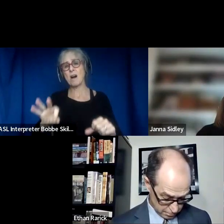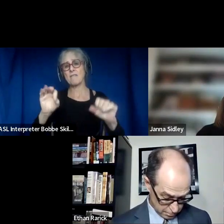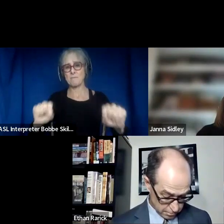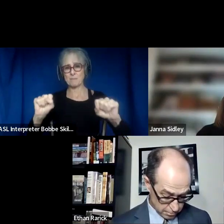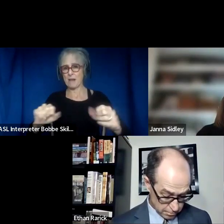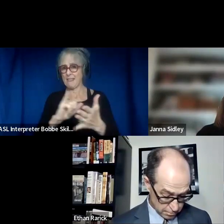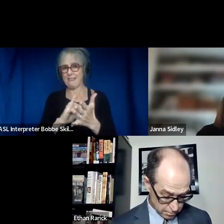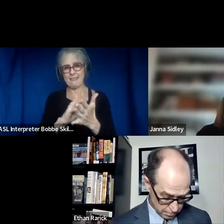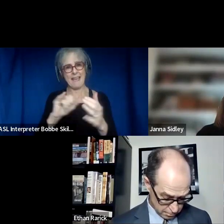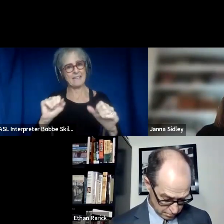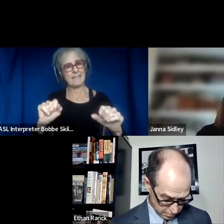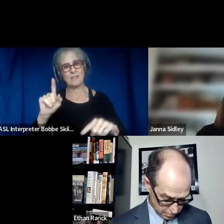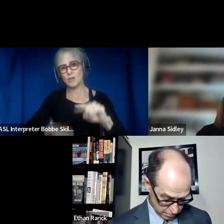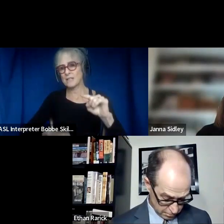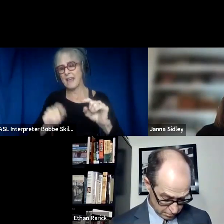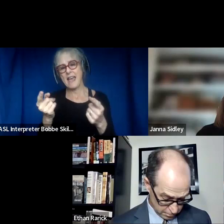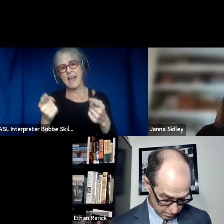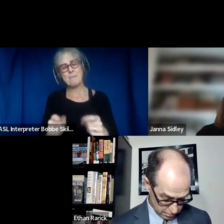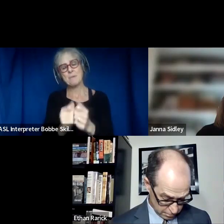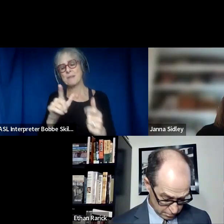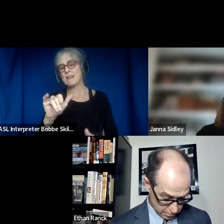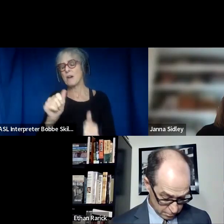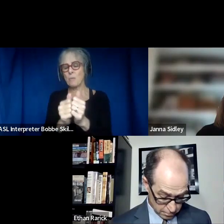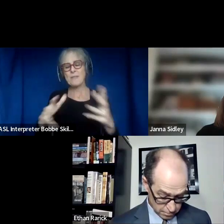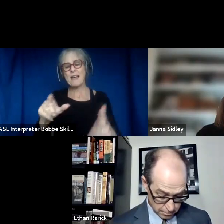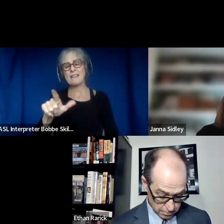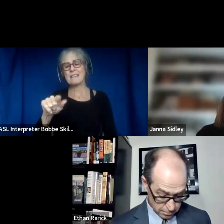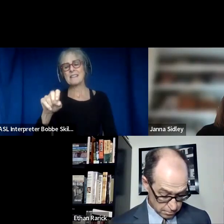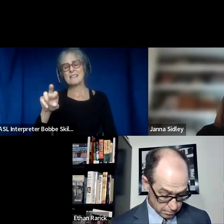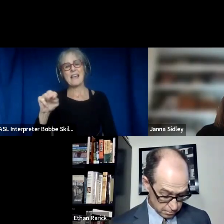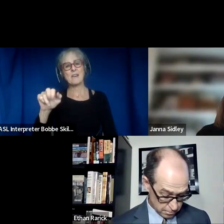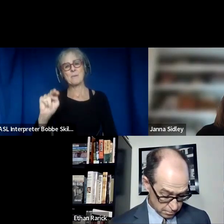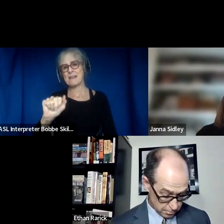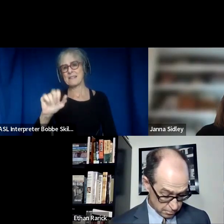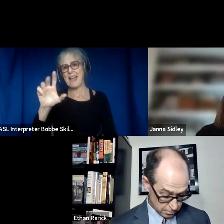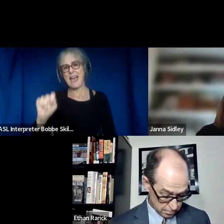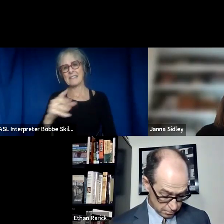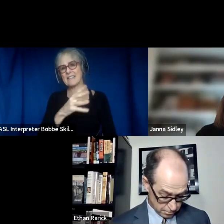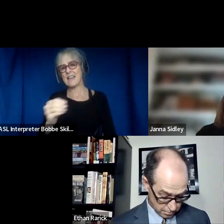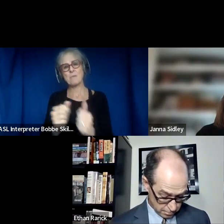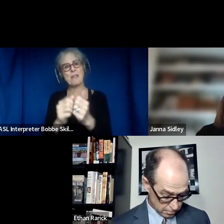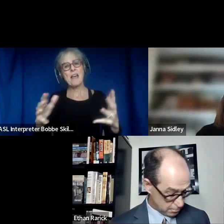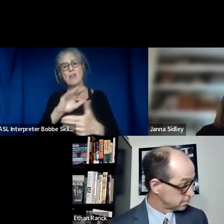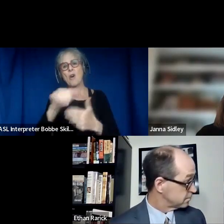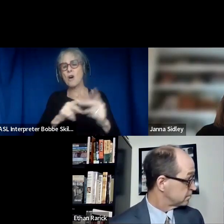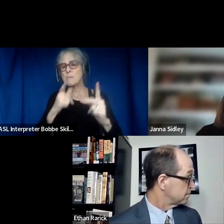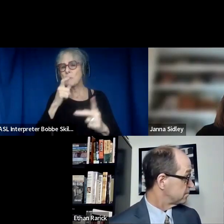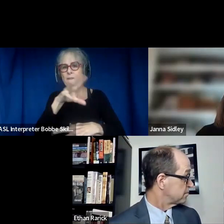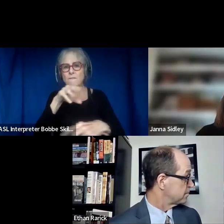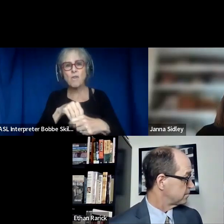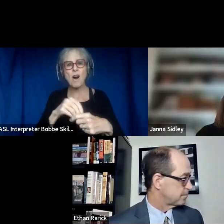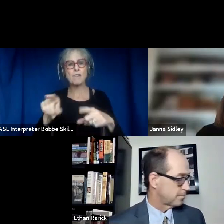not have happened without the Latterman Act. And it also couldn't have happened without all the people that chose this as their career: case managers, professionals,